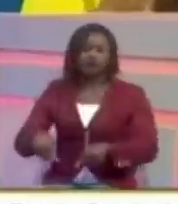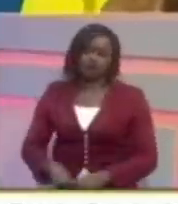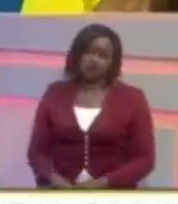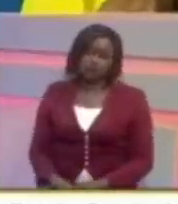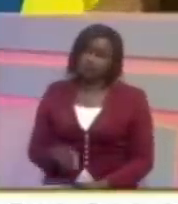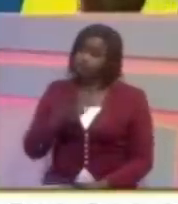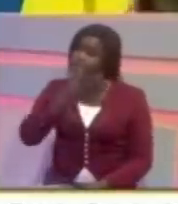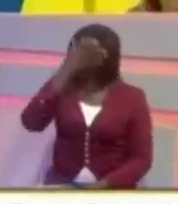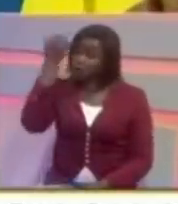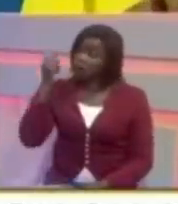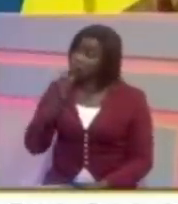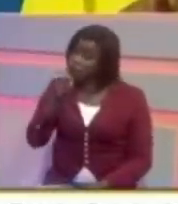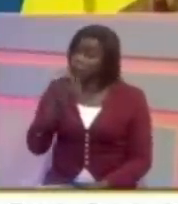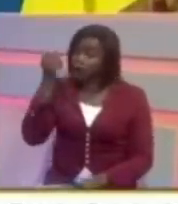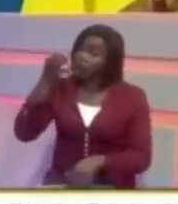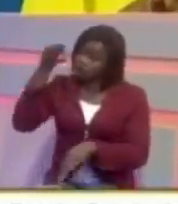Forget about you, because you are crooks.